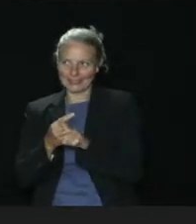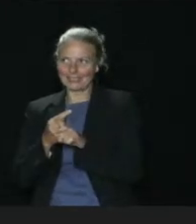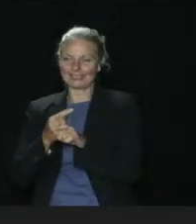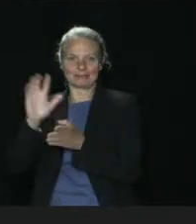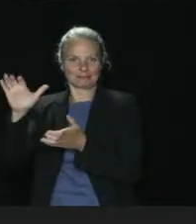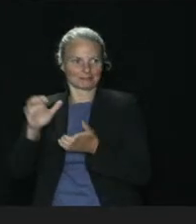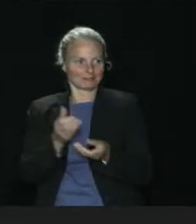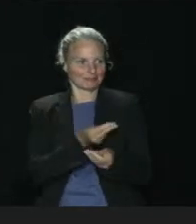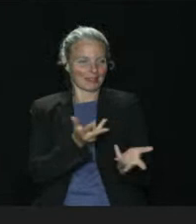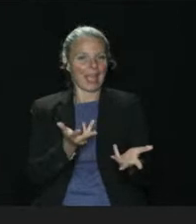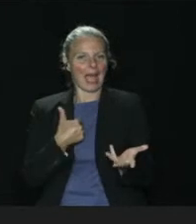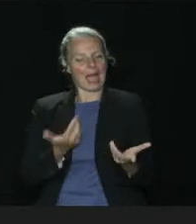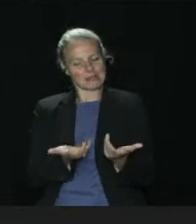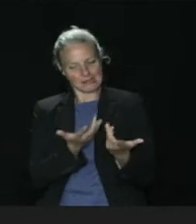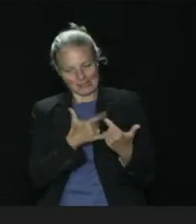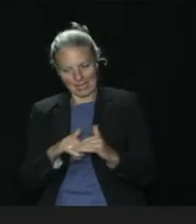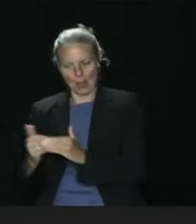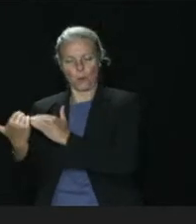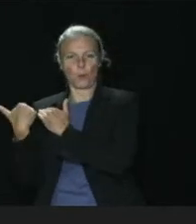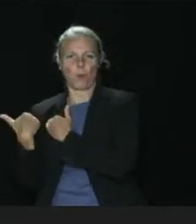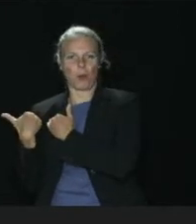think, a tremendous